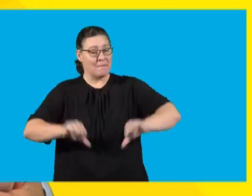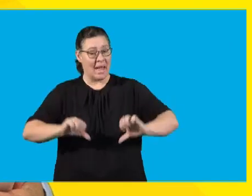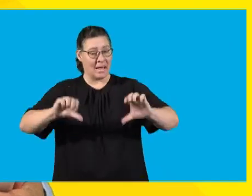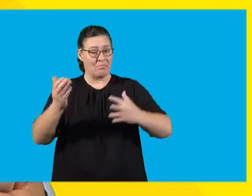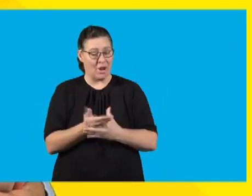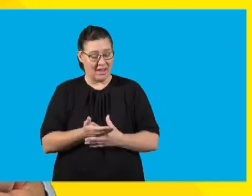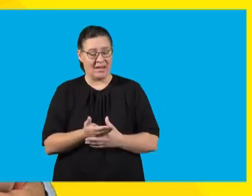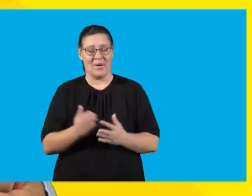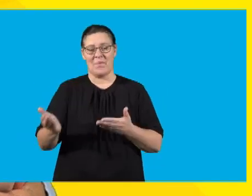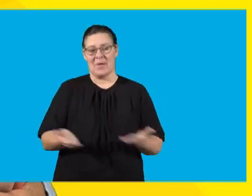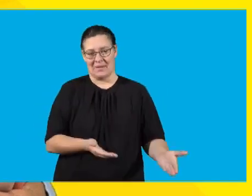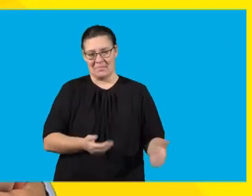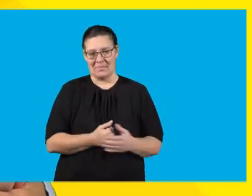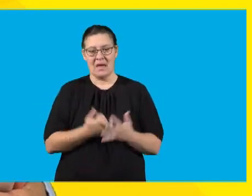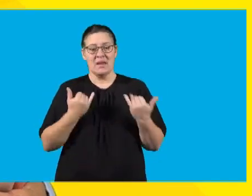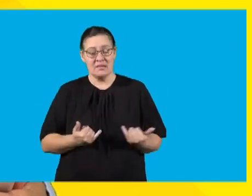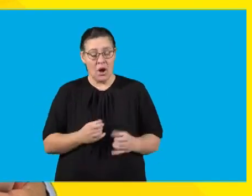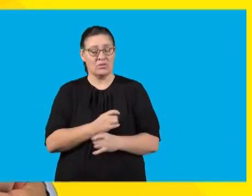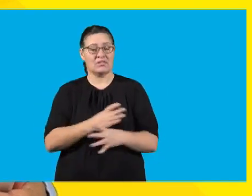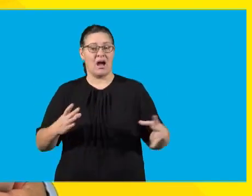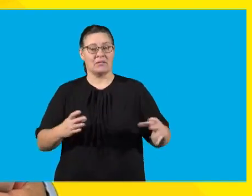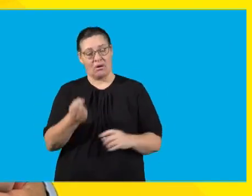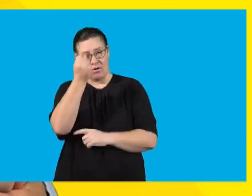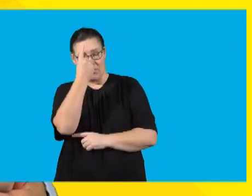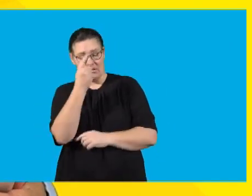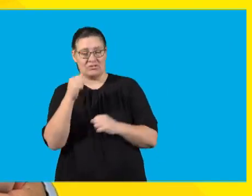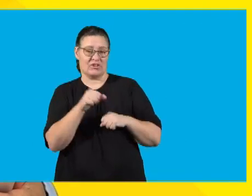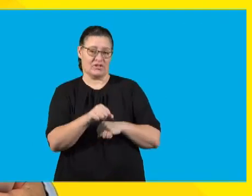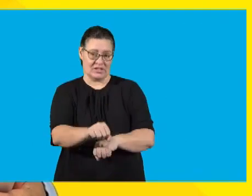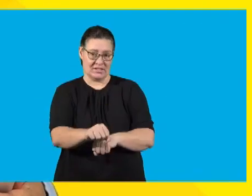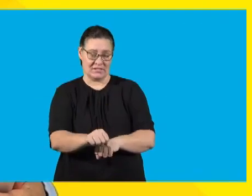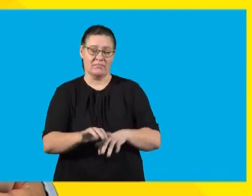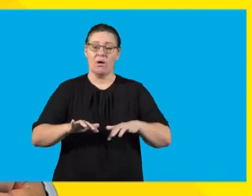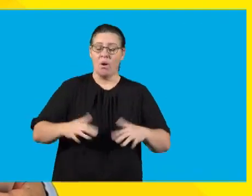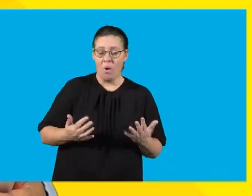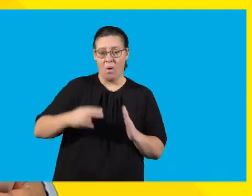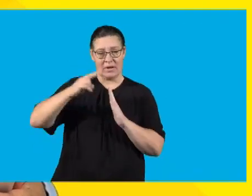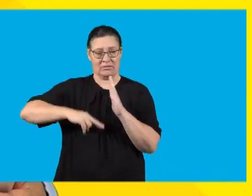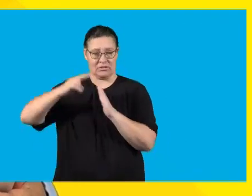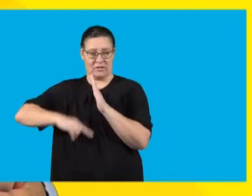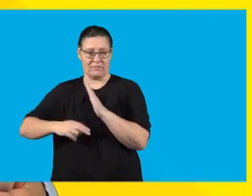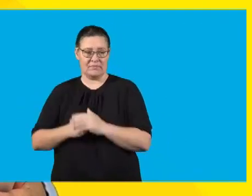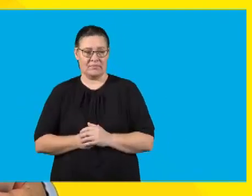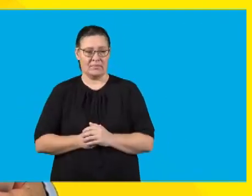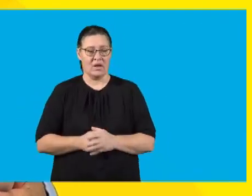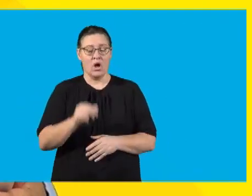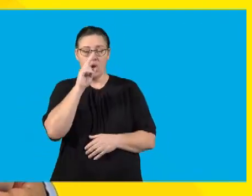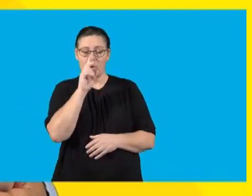Learners, welcome back from your ad break. We will now be digging straight into our comprehension strategies for